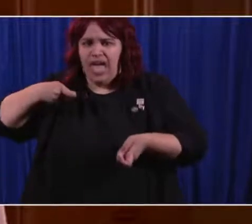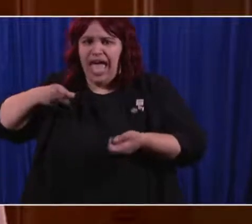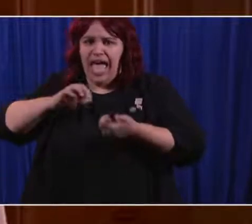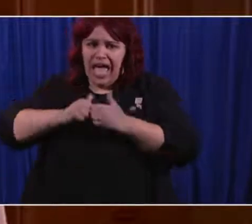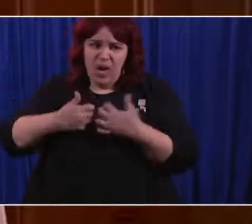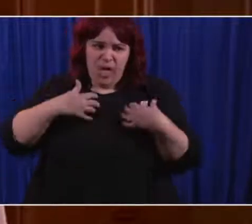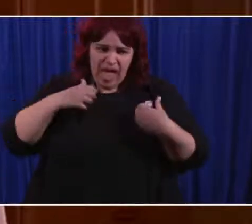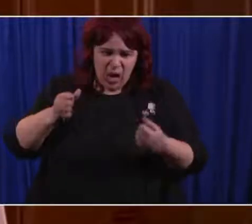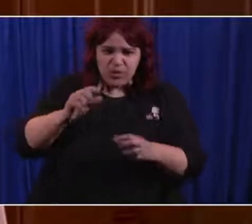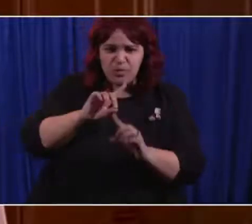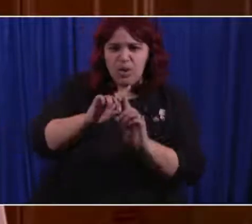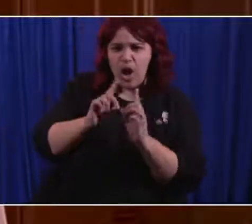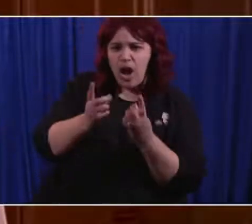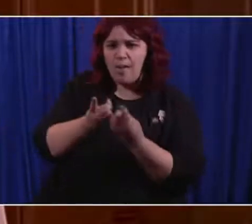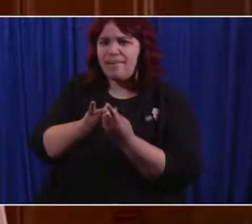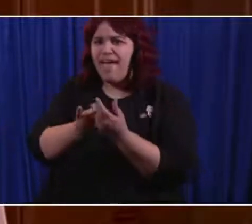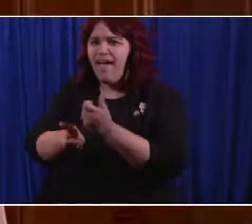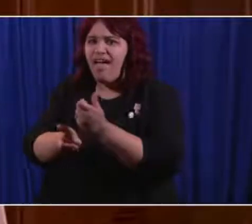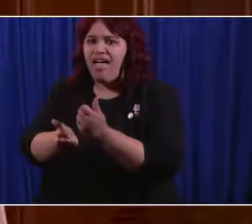health department